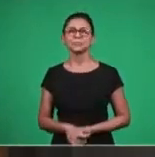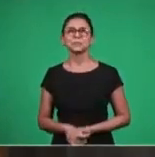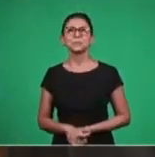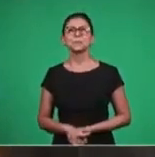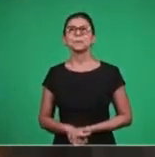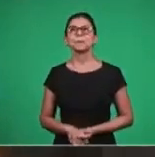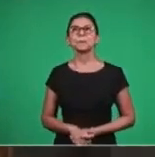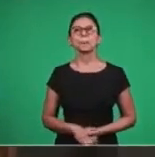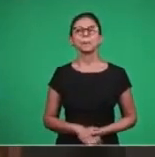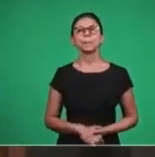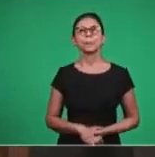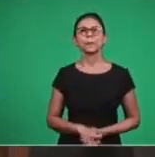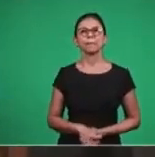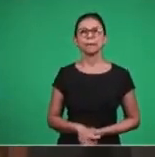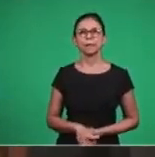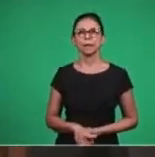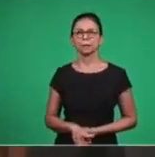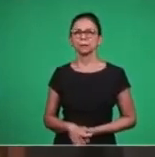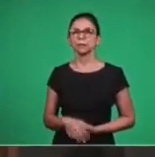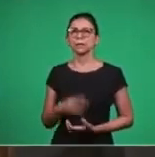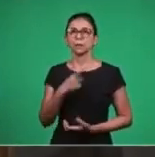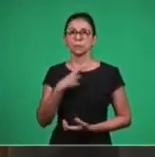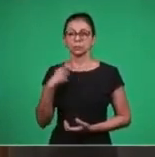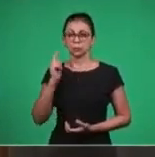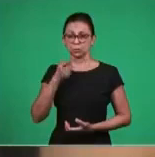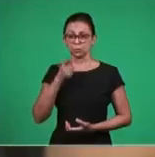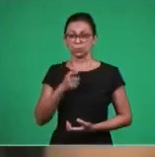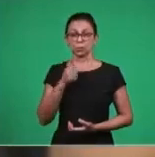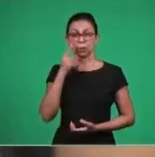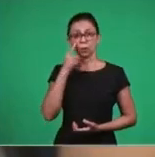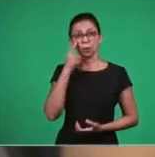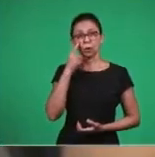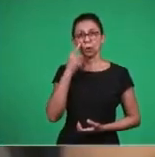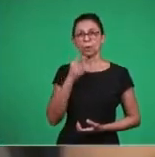Pastor Jiduti, the invitation that was made for